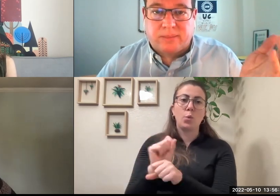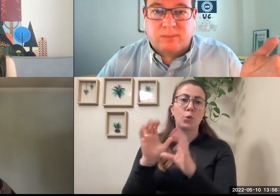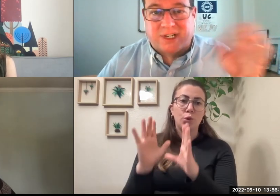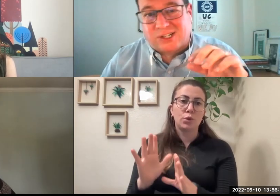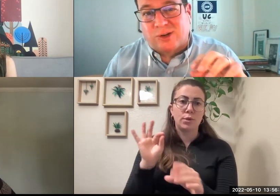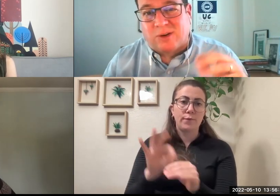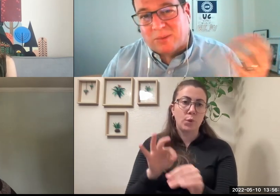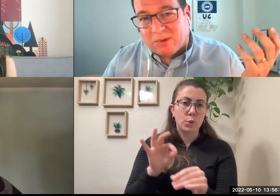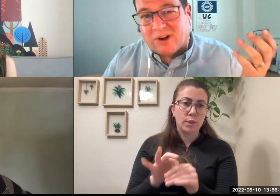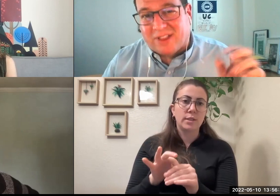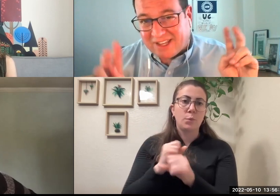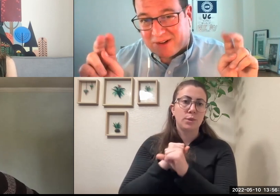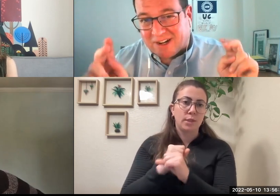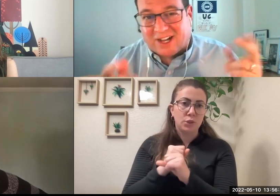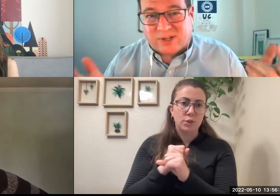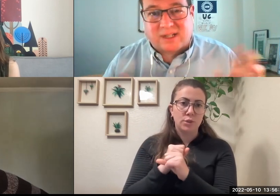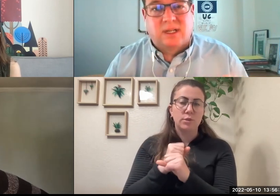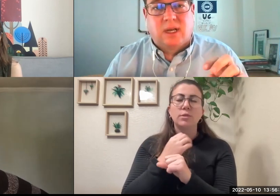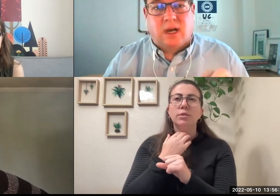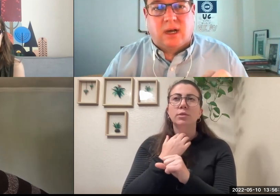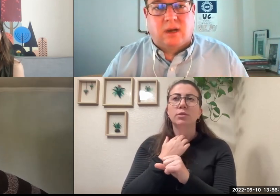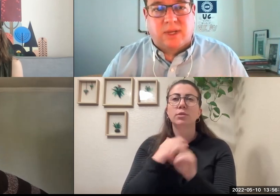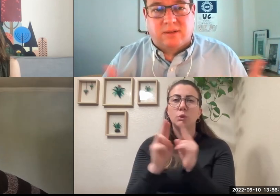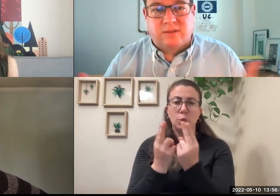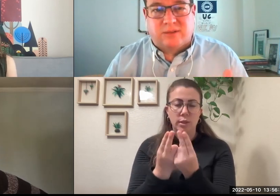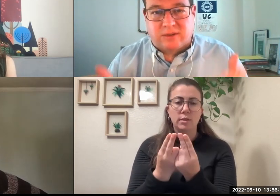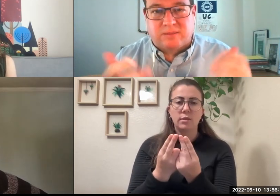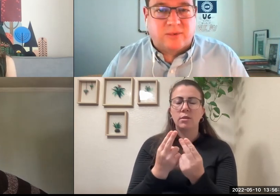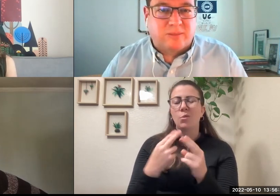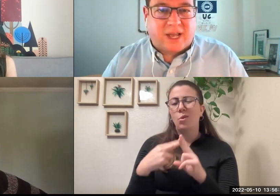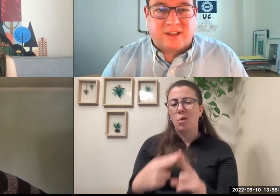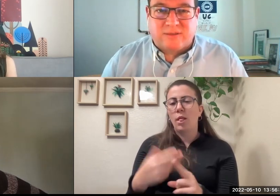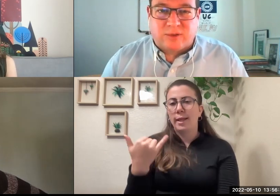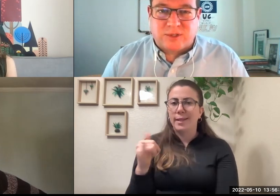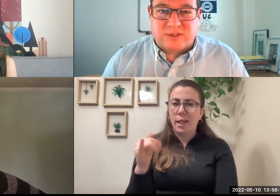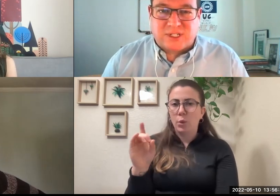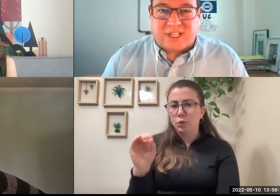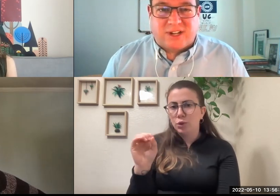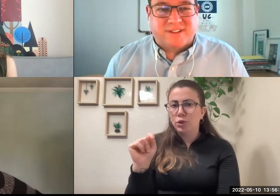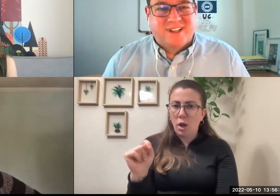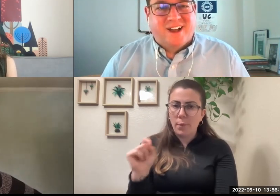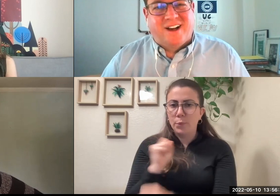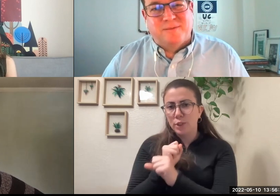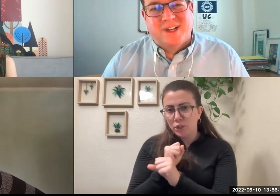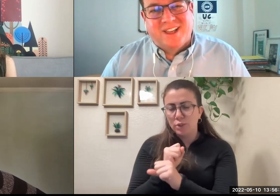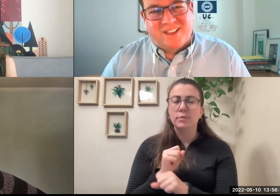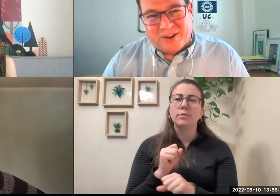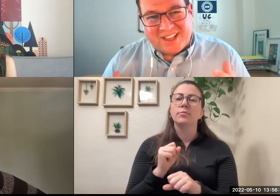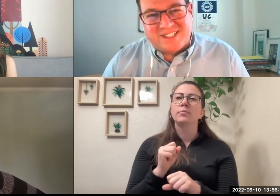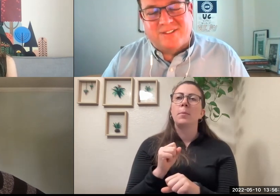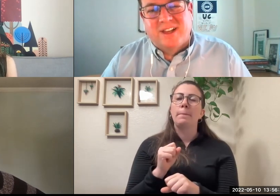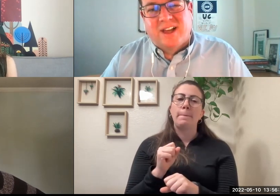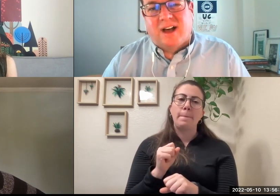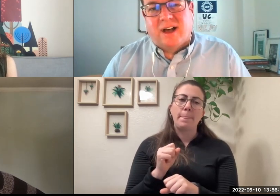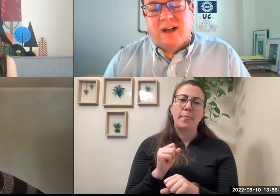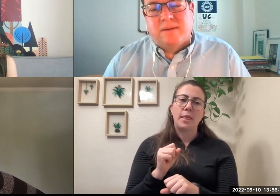corrupt protection union, what we would call like a yellow dog contract. And for back in, for those who are teaching that stuff and learning that